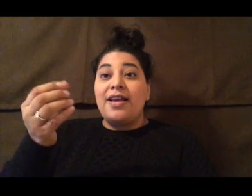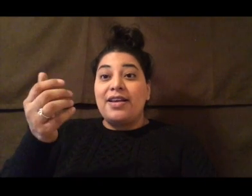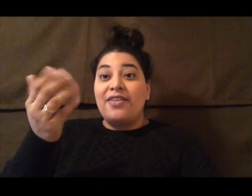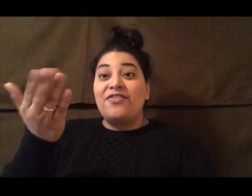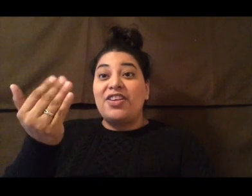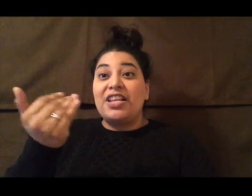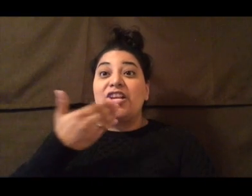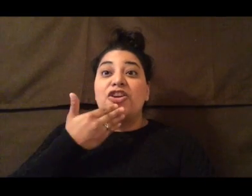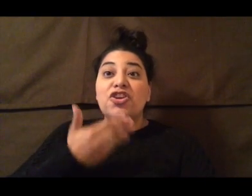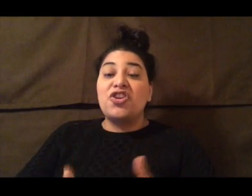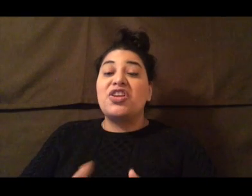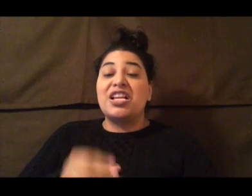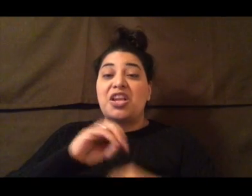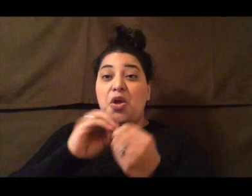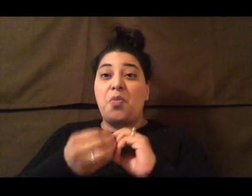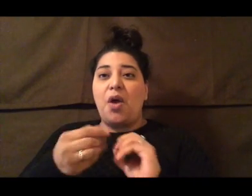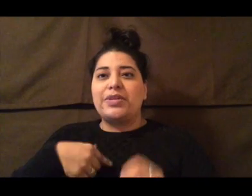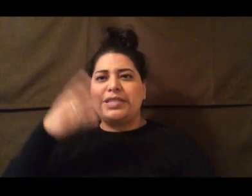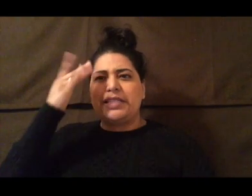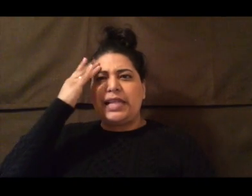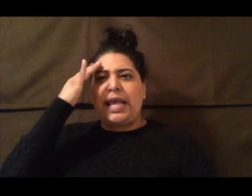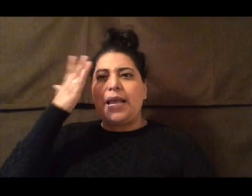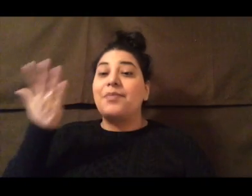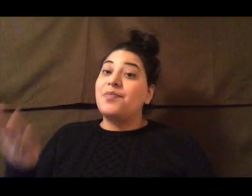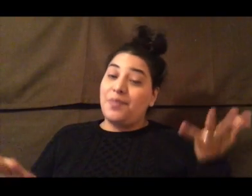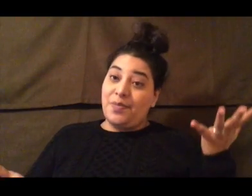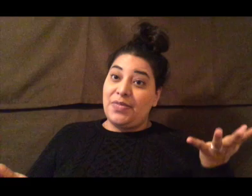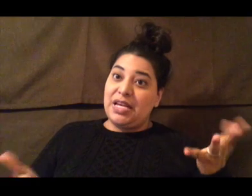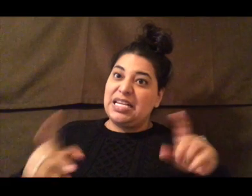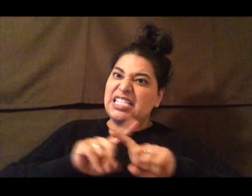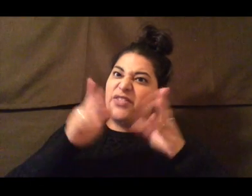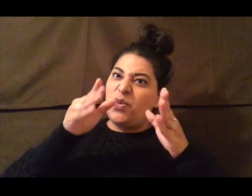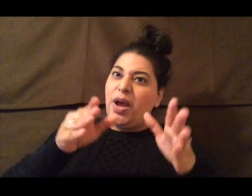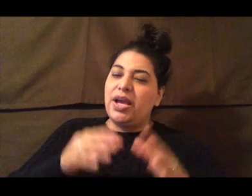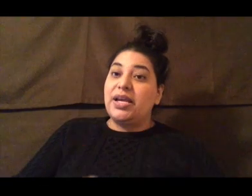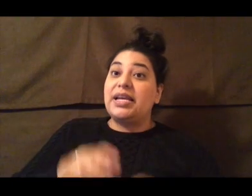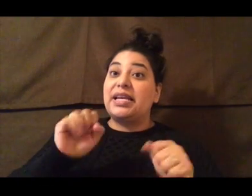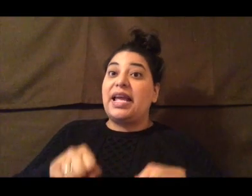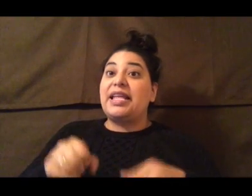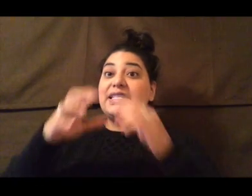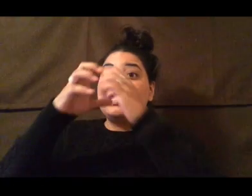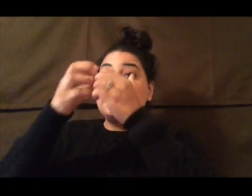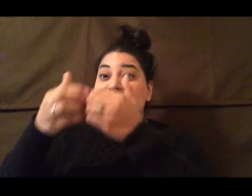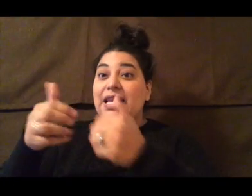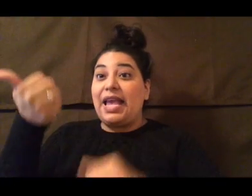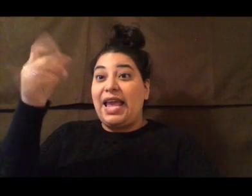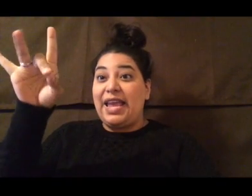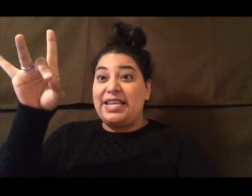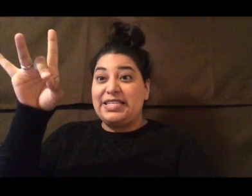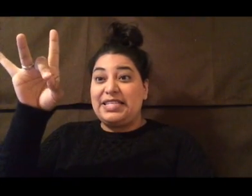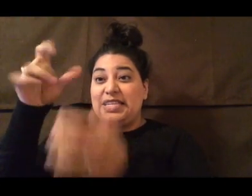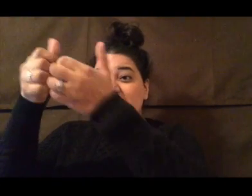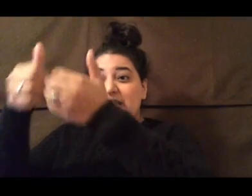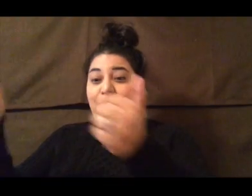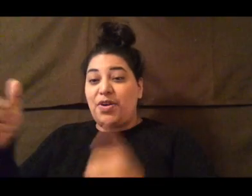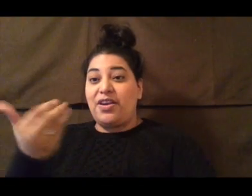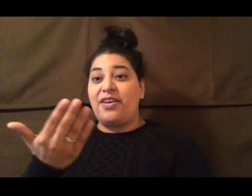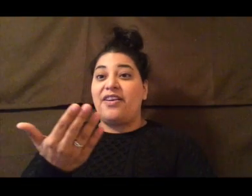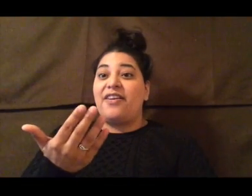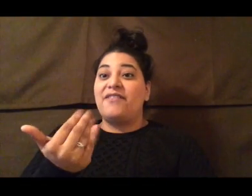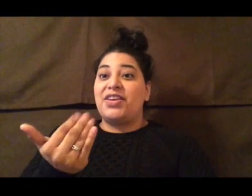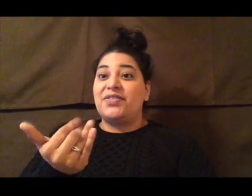15 is actually a really friendly number. And so here's what I was thinking. I could decompose the 18